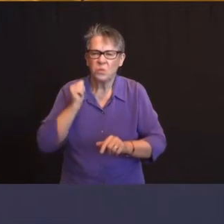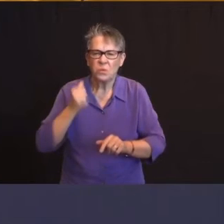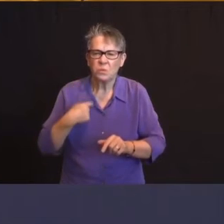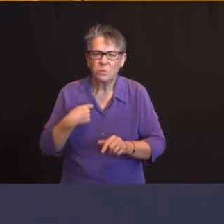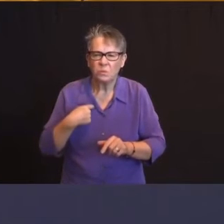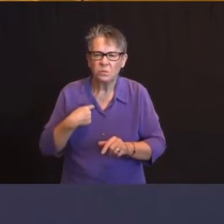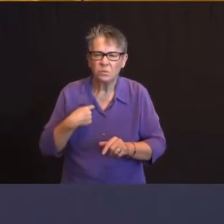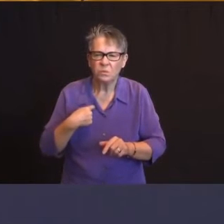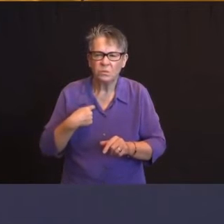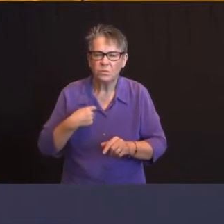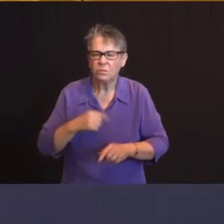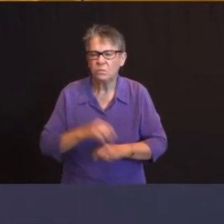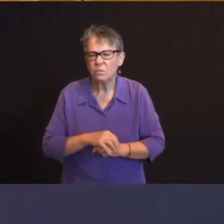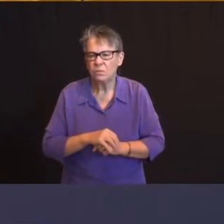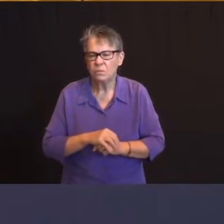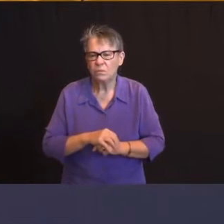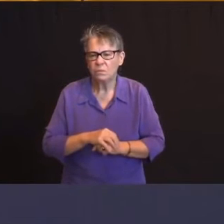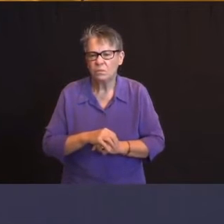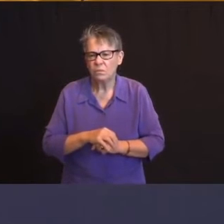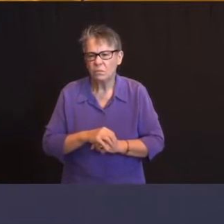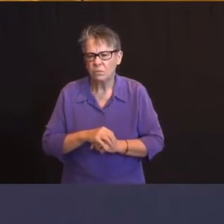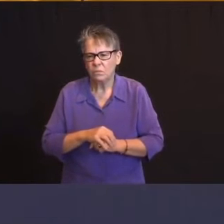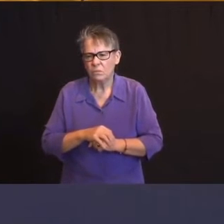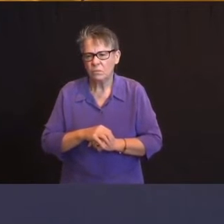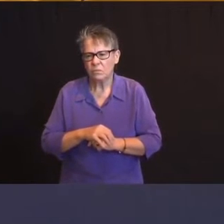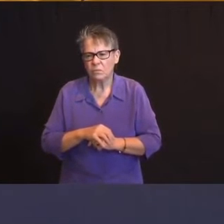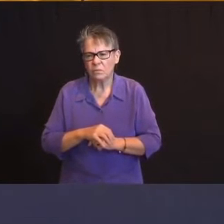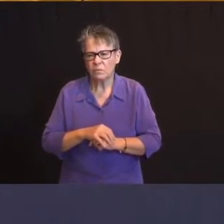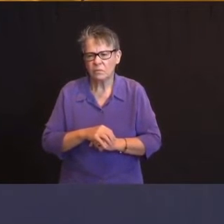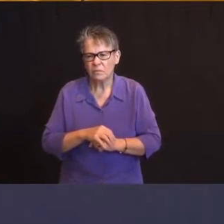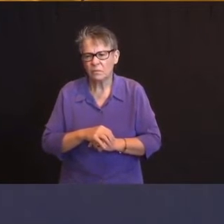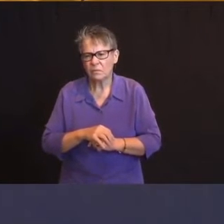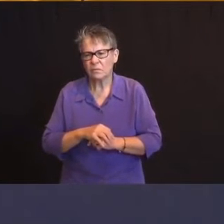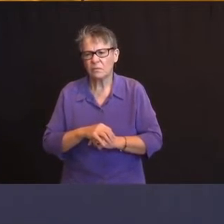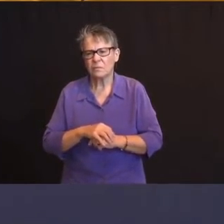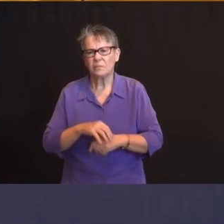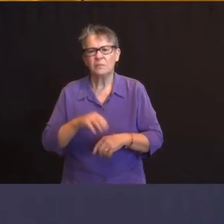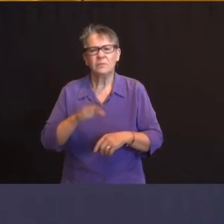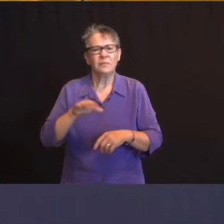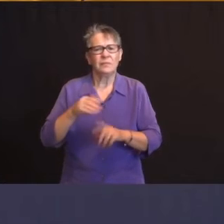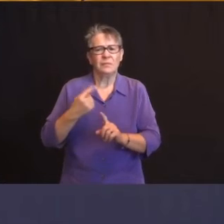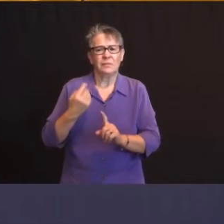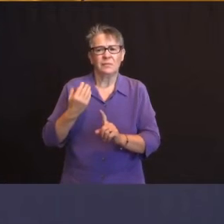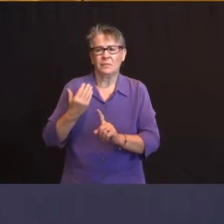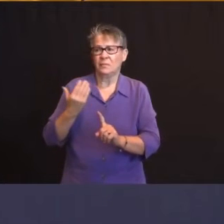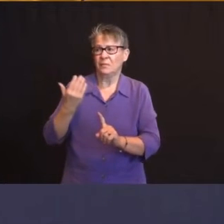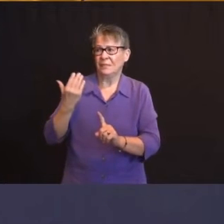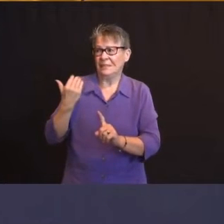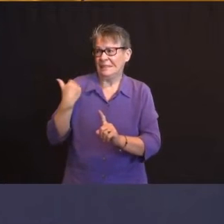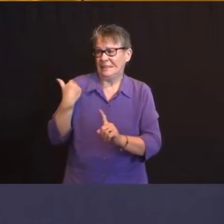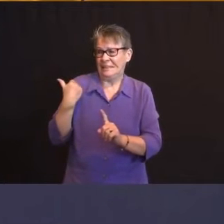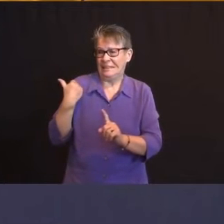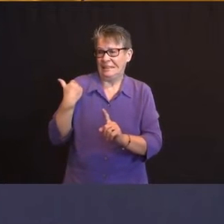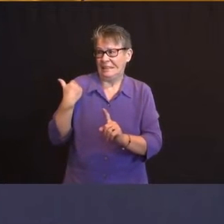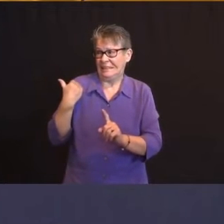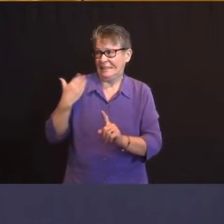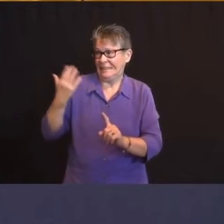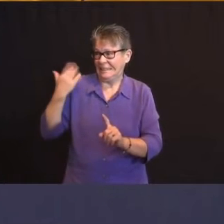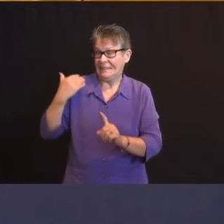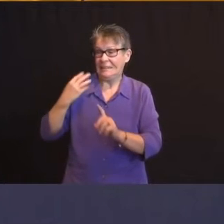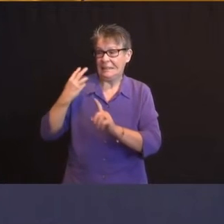of the 9 months, probably the past 6 to 7 months rebuilding those capacities. And so we do